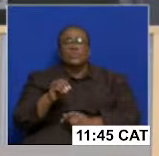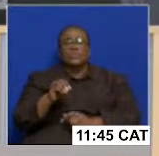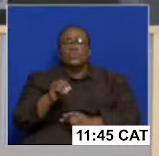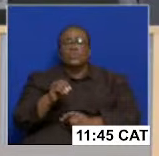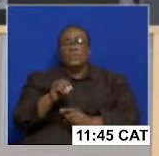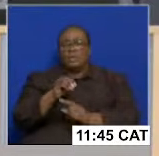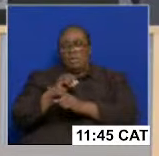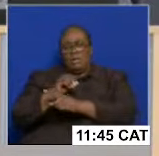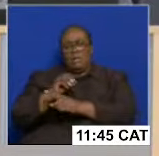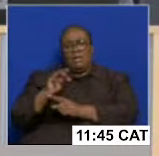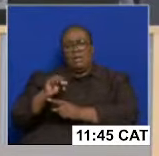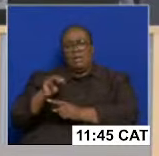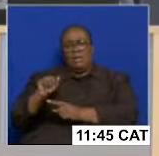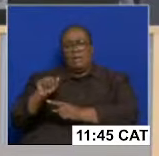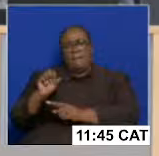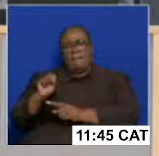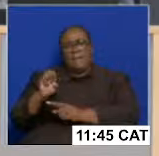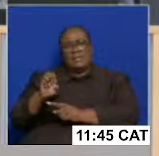day in question?